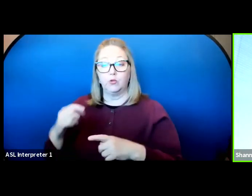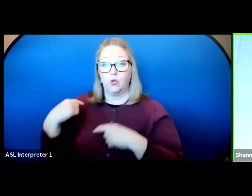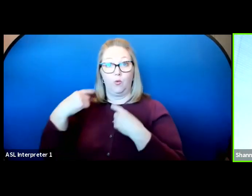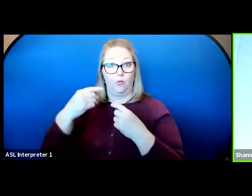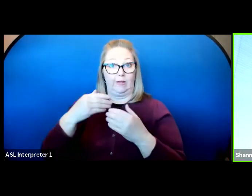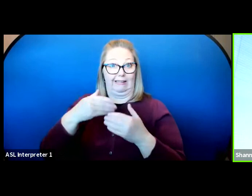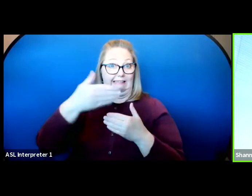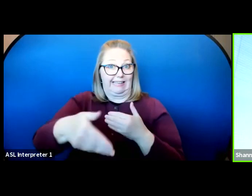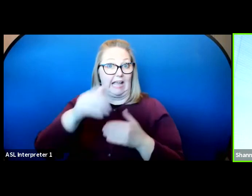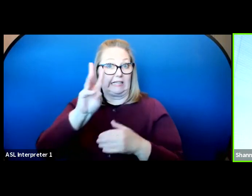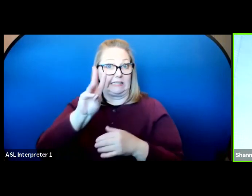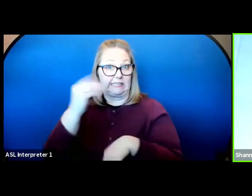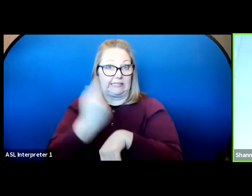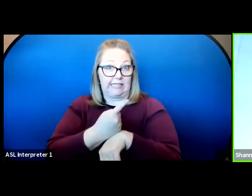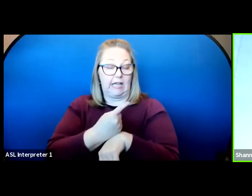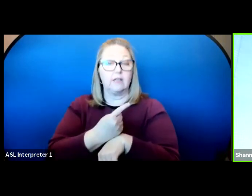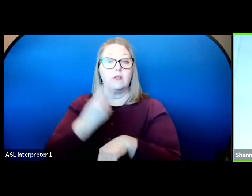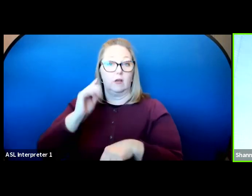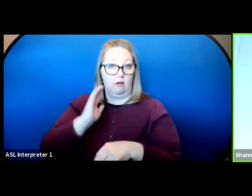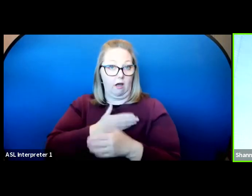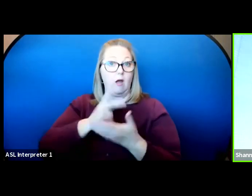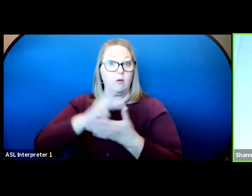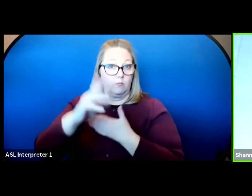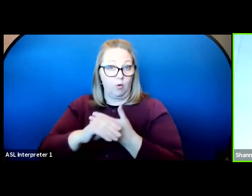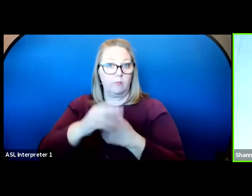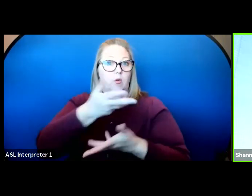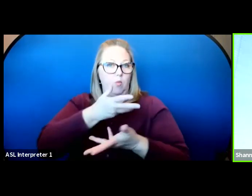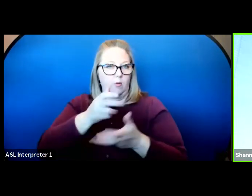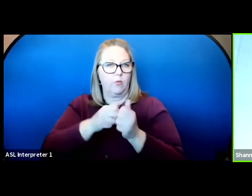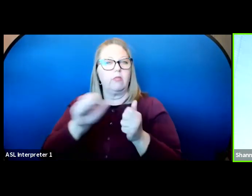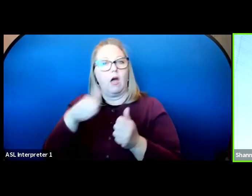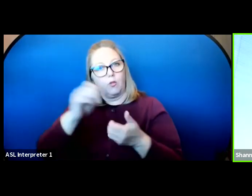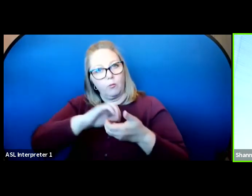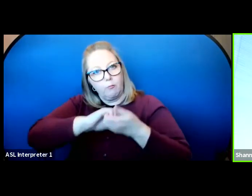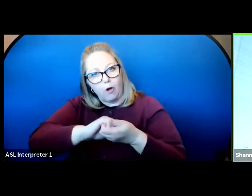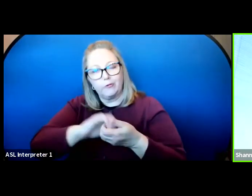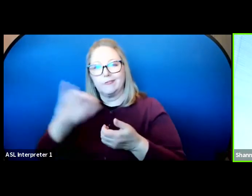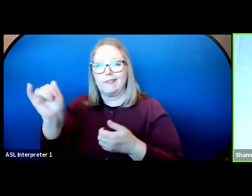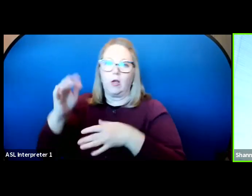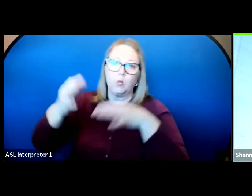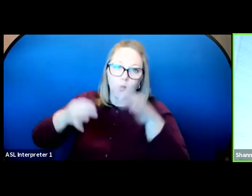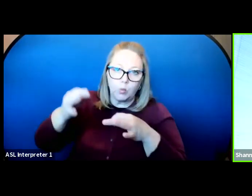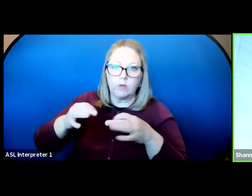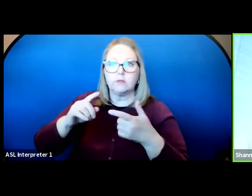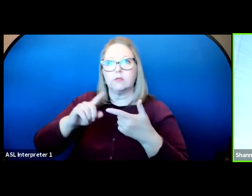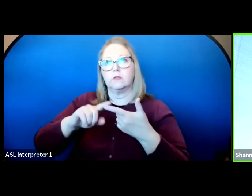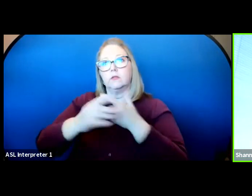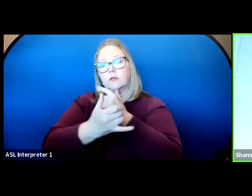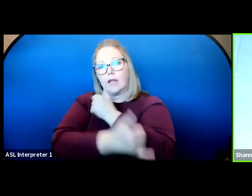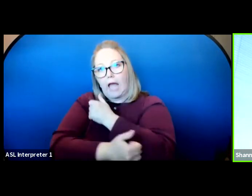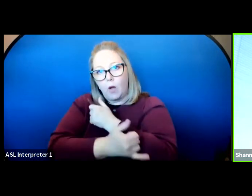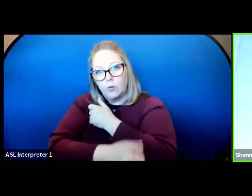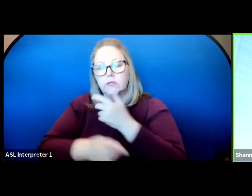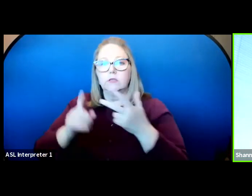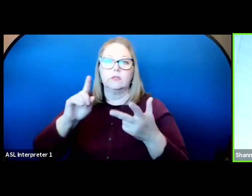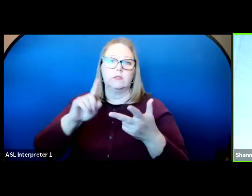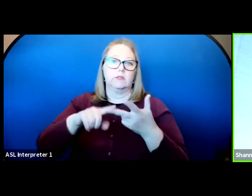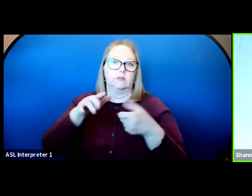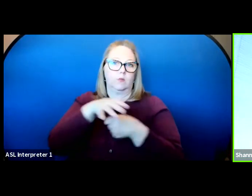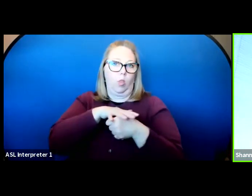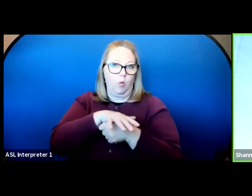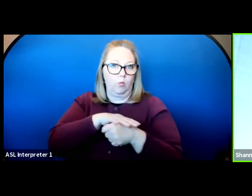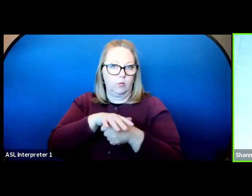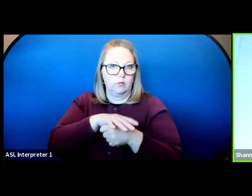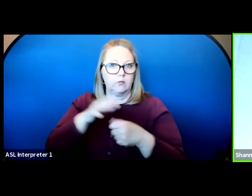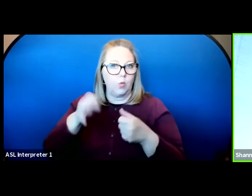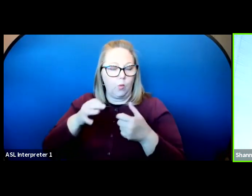days, Home Means Nevada will be working with the other partners, like I said, the courts, the counties, the local jurisdictions,